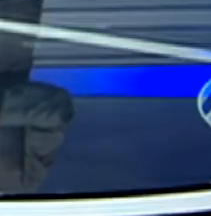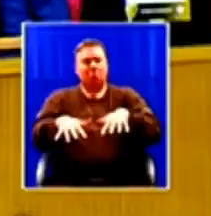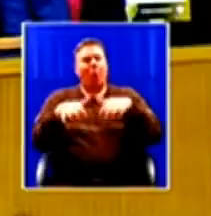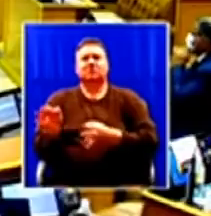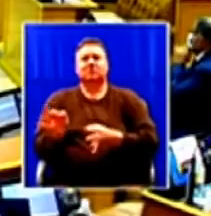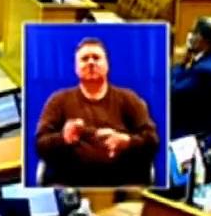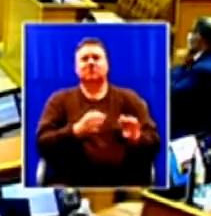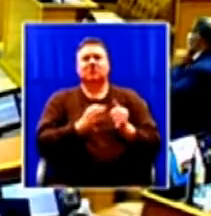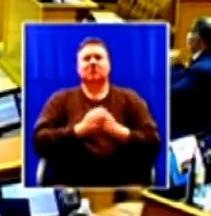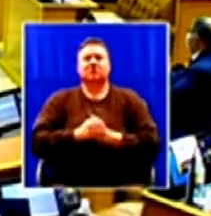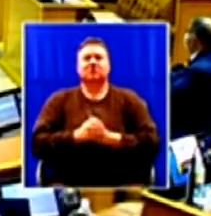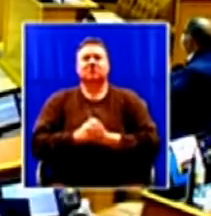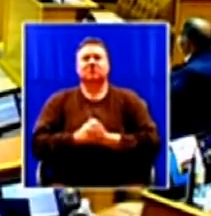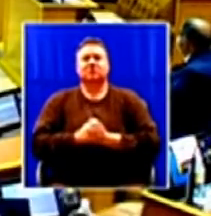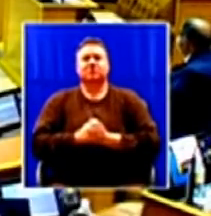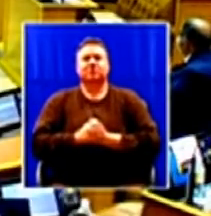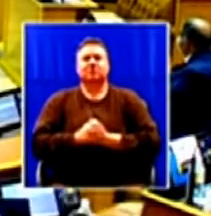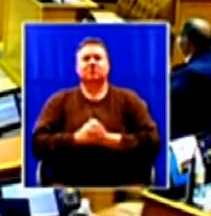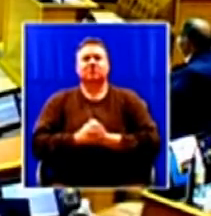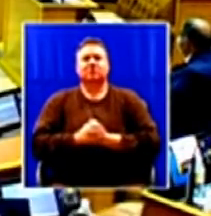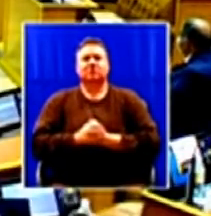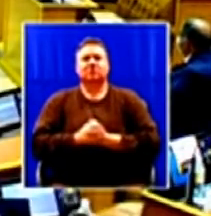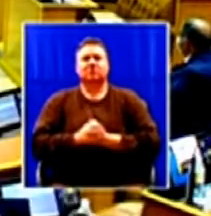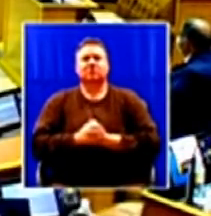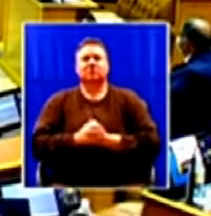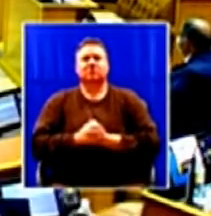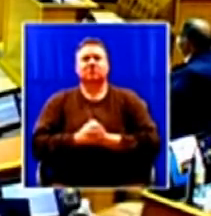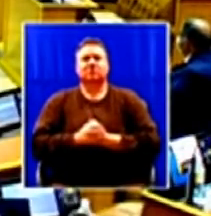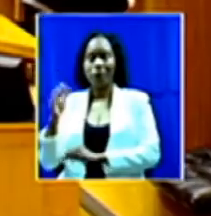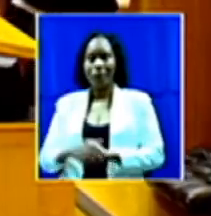Well, I think this one has a background.